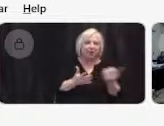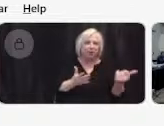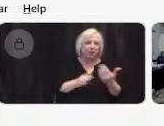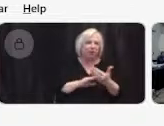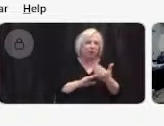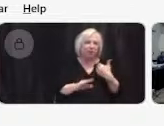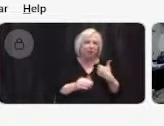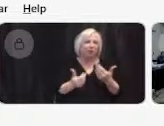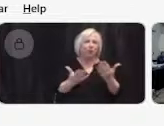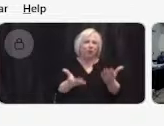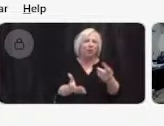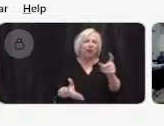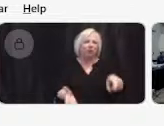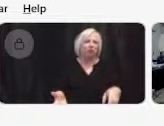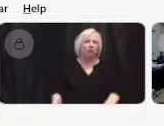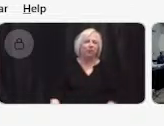submission.